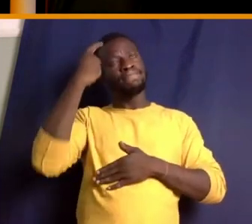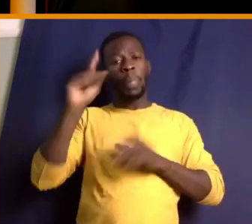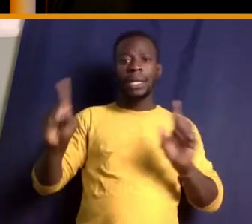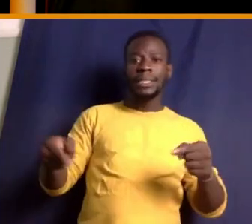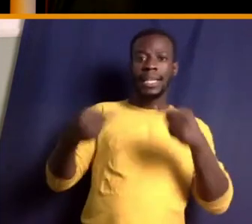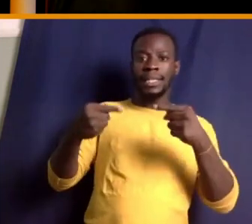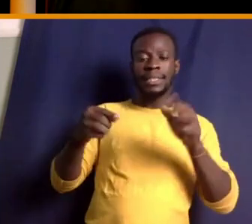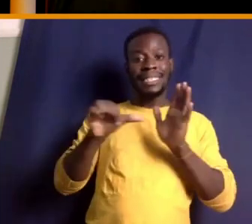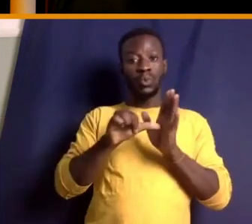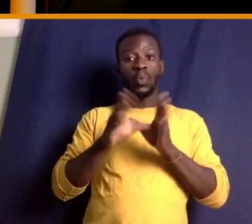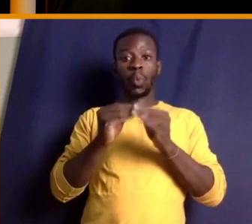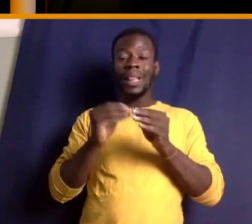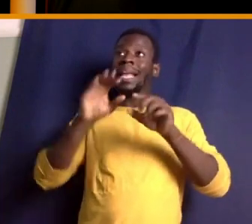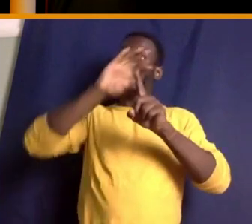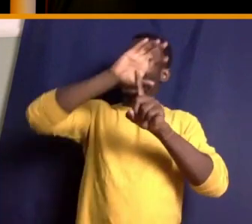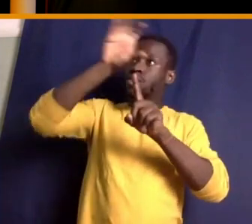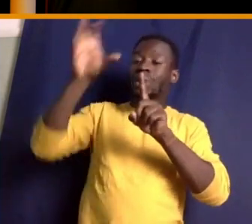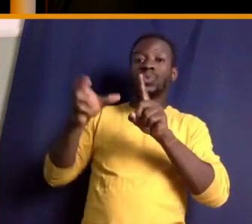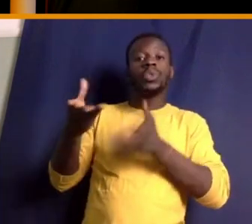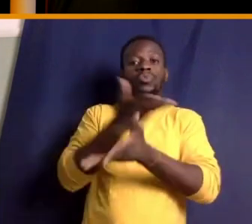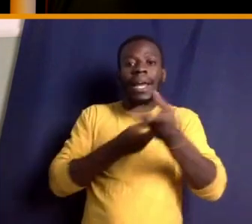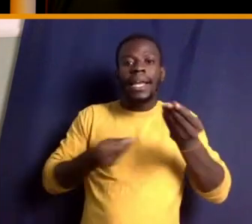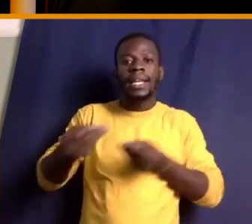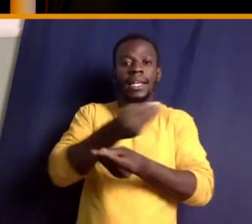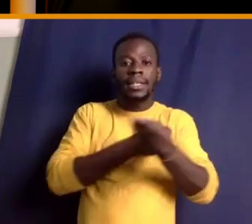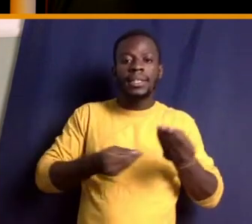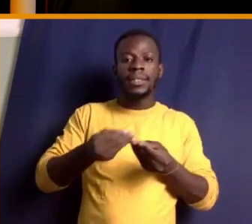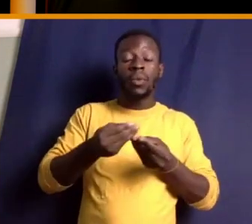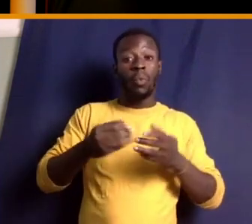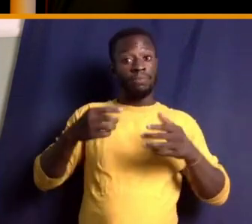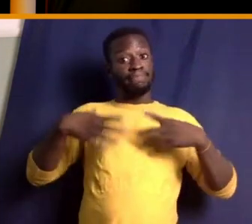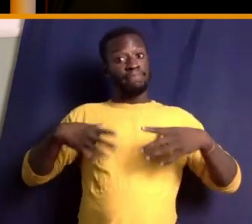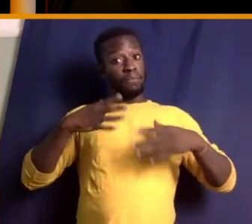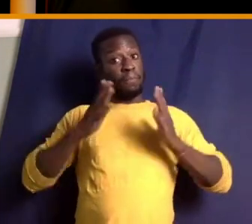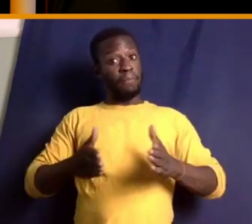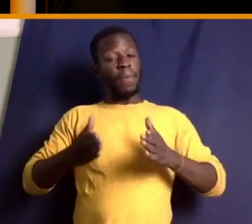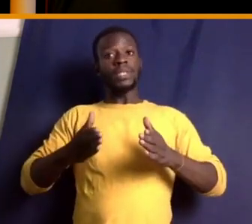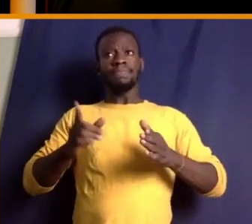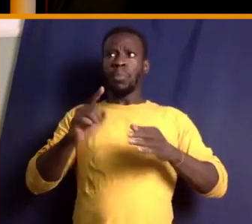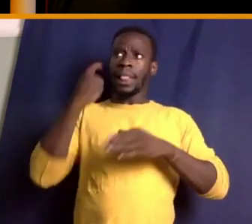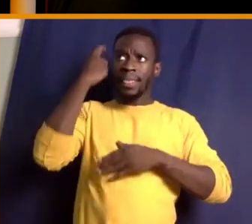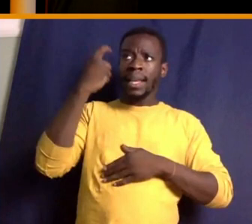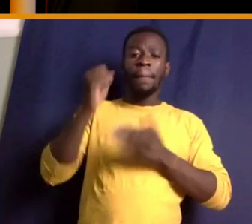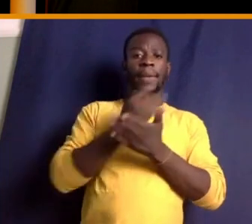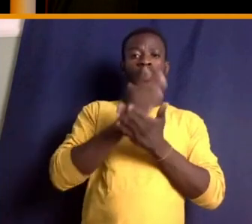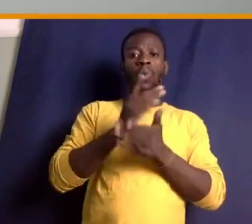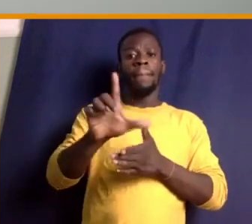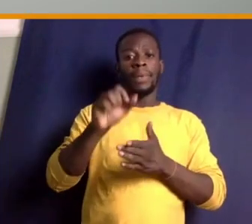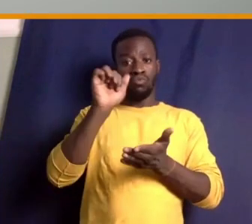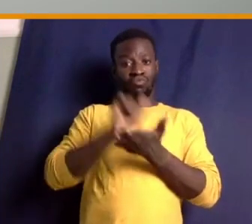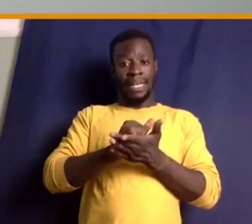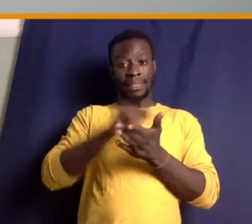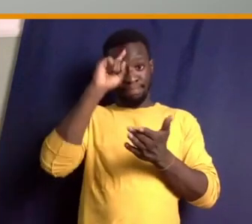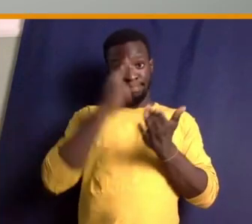international trade deals. I very much welcome that we've brought forward such a comprehensive and progressive motion at this conference, and I ask you all to vote for